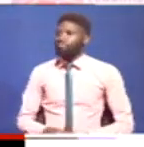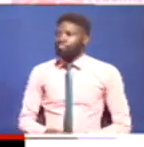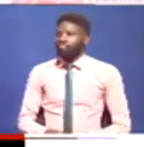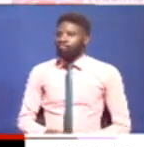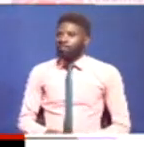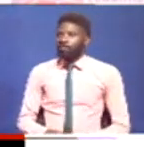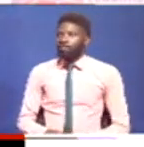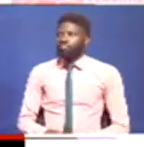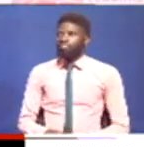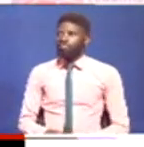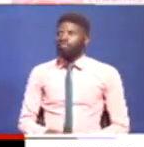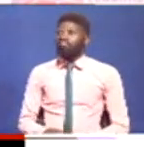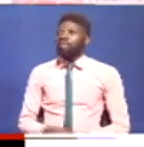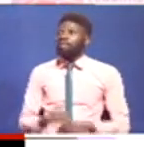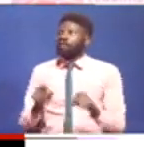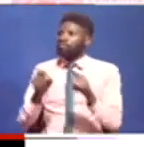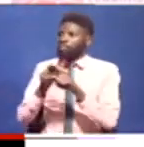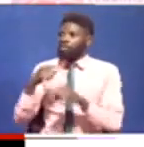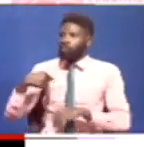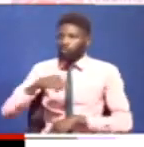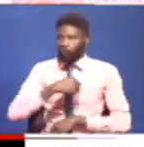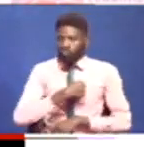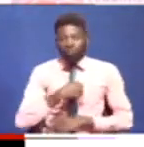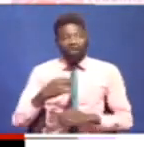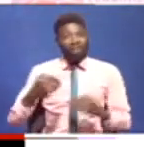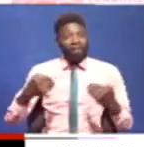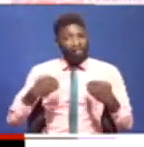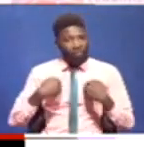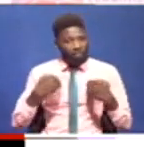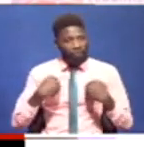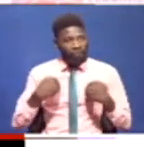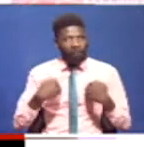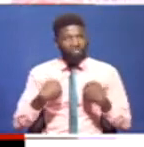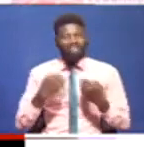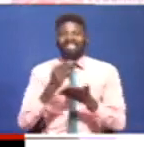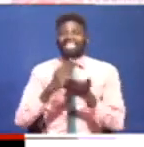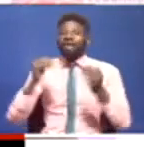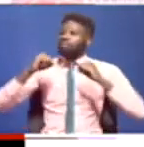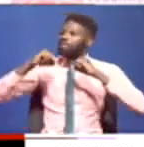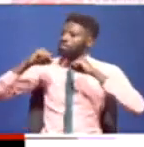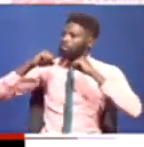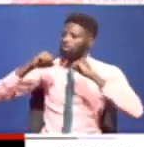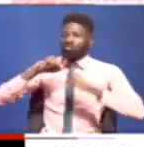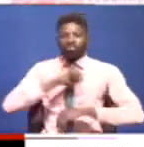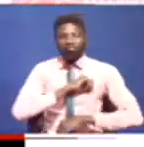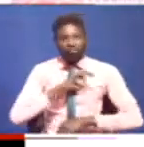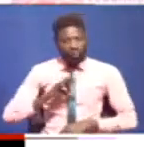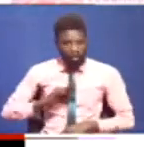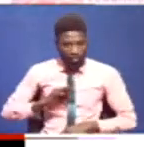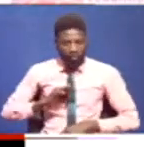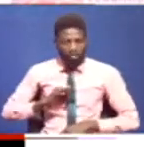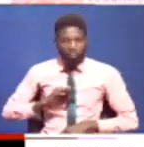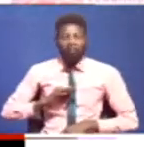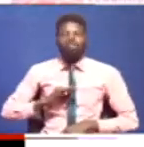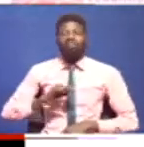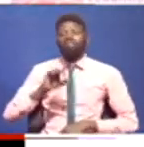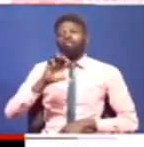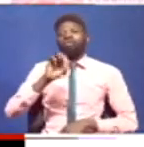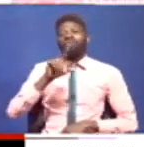And we have also some senior staff, colleagues from NCIC